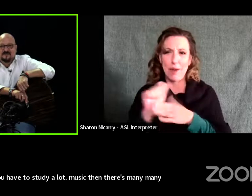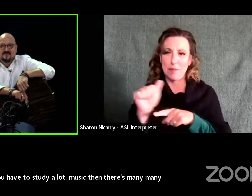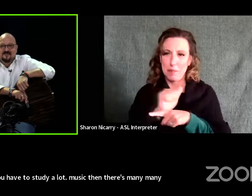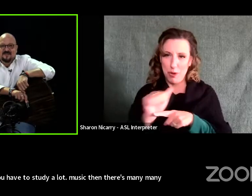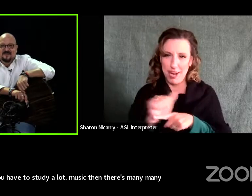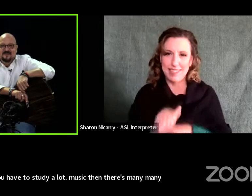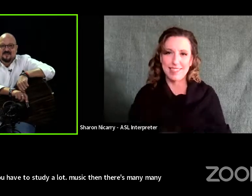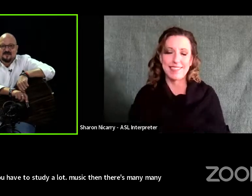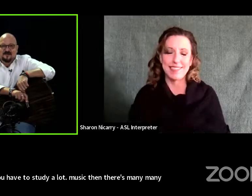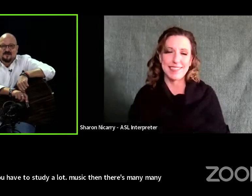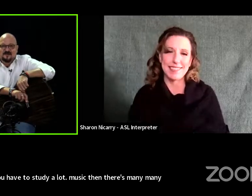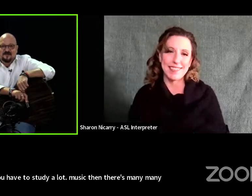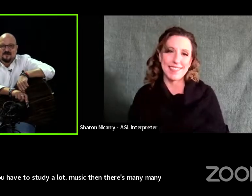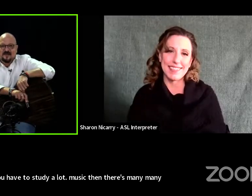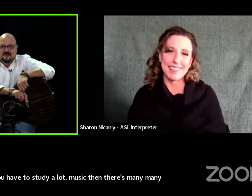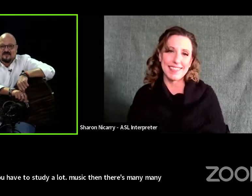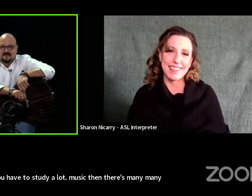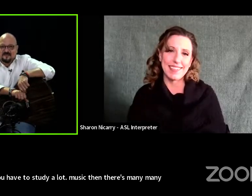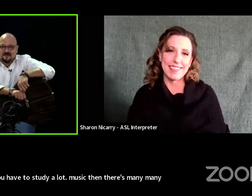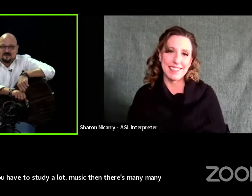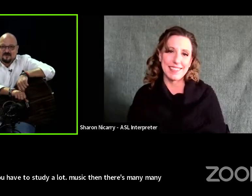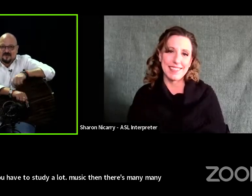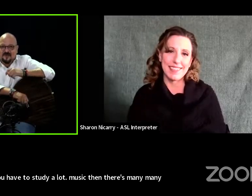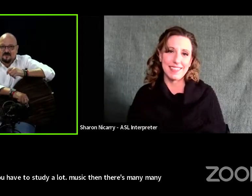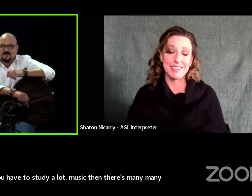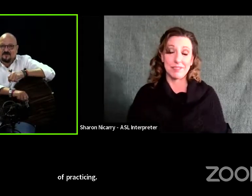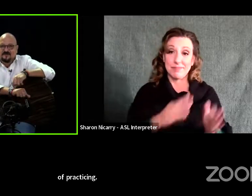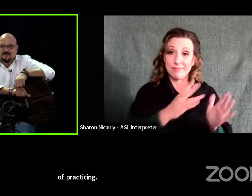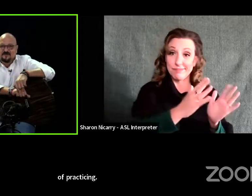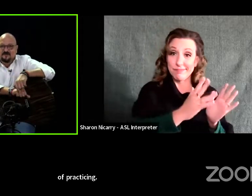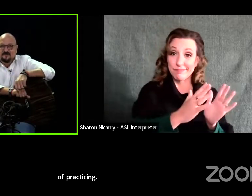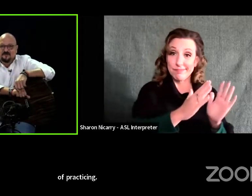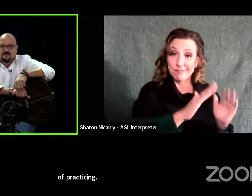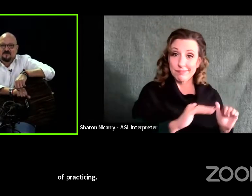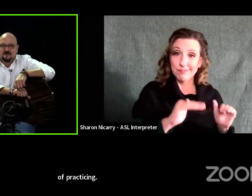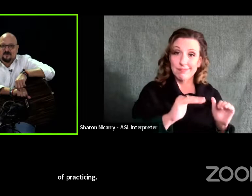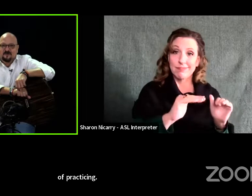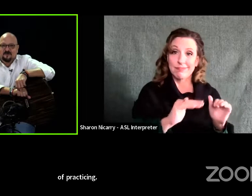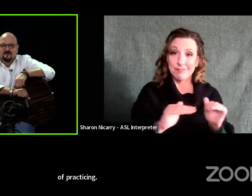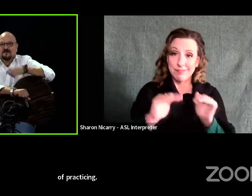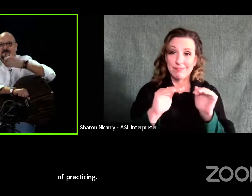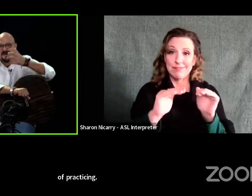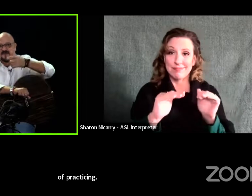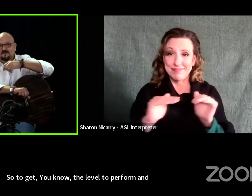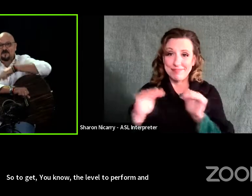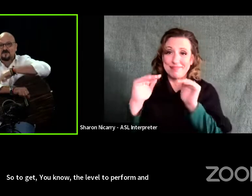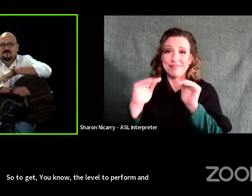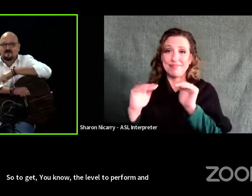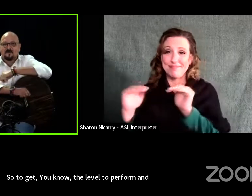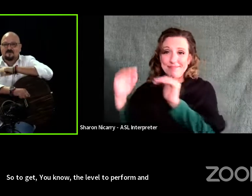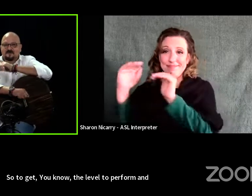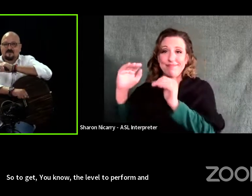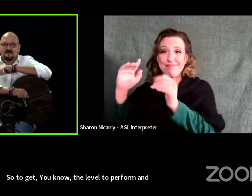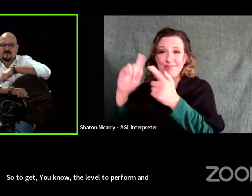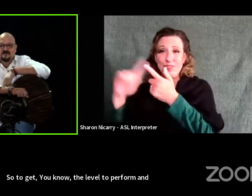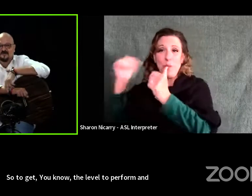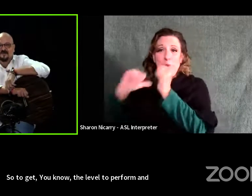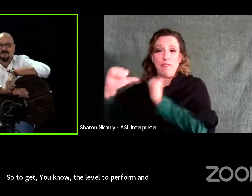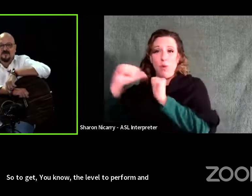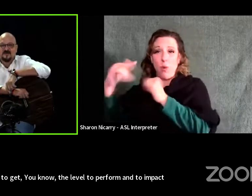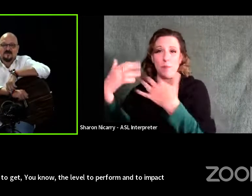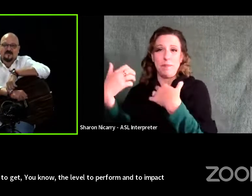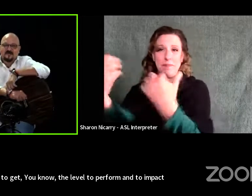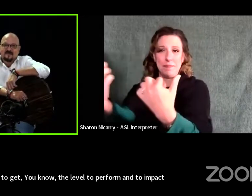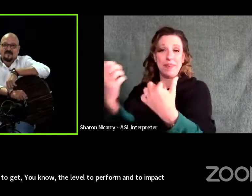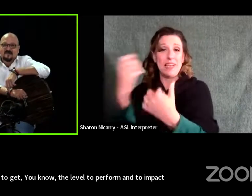practicing. So to get, you know, the level to perform and to impact, because this is the most